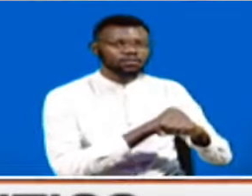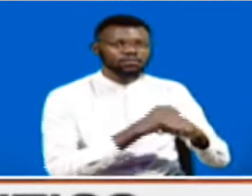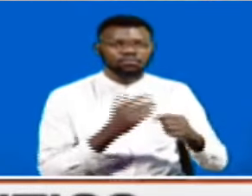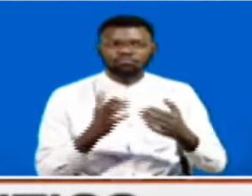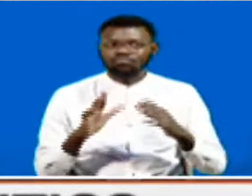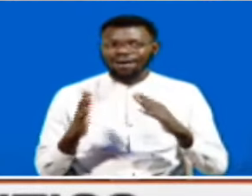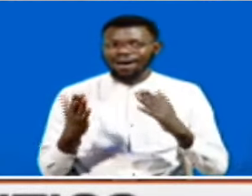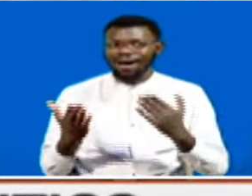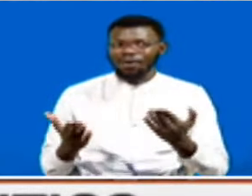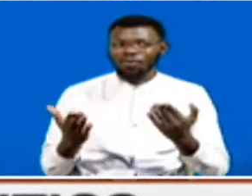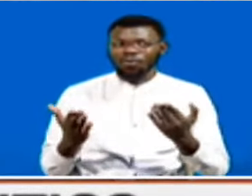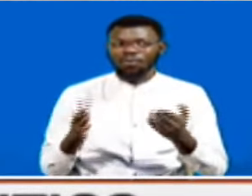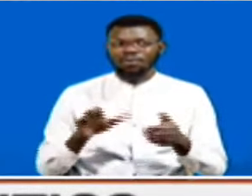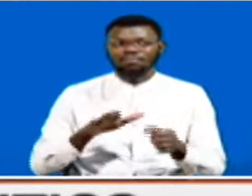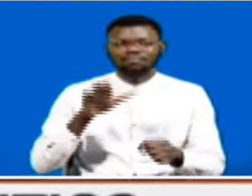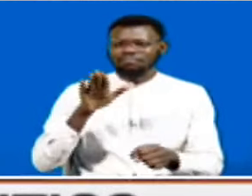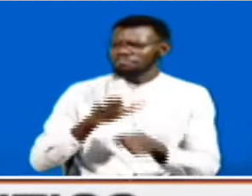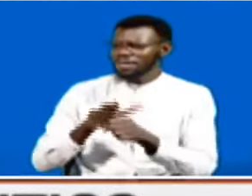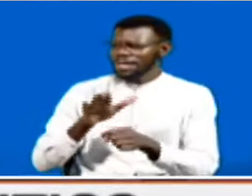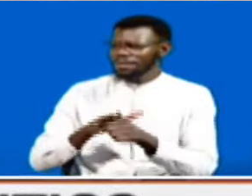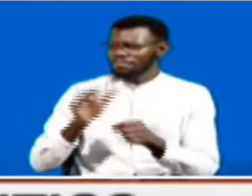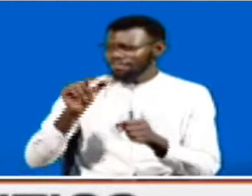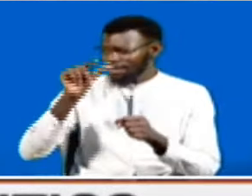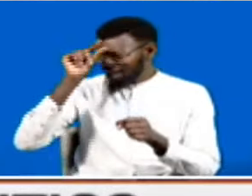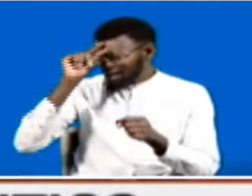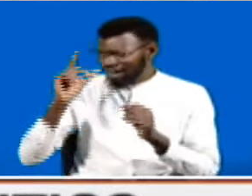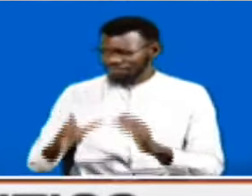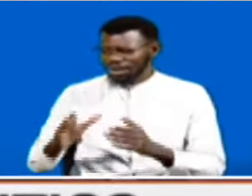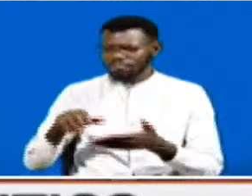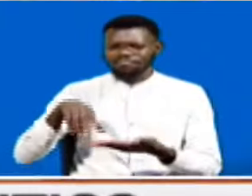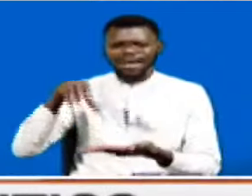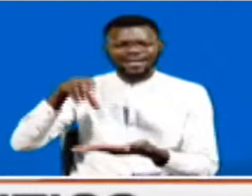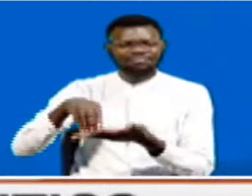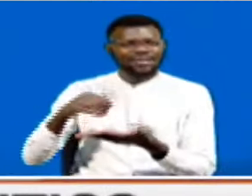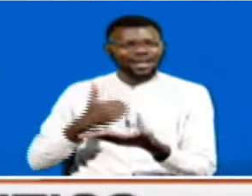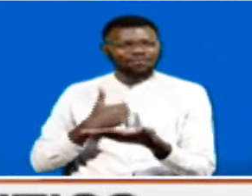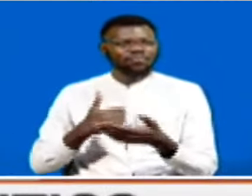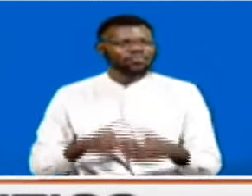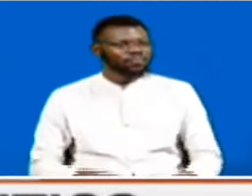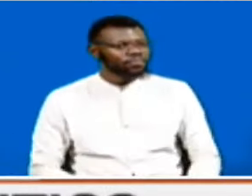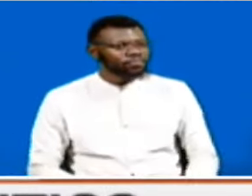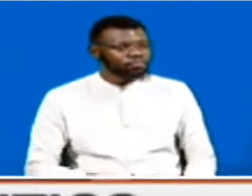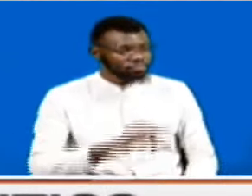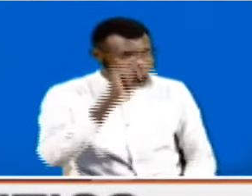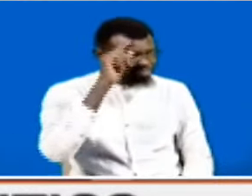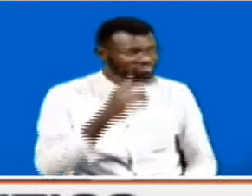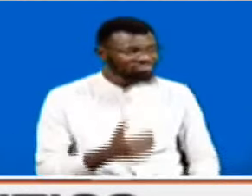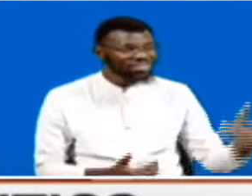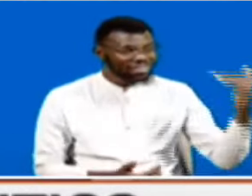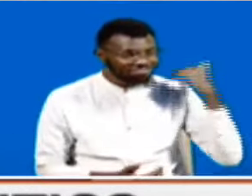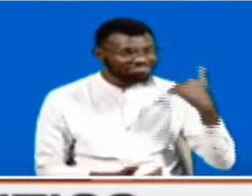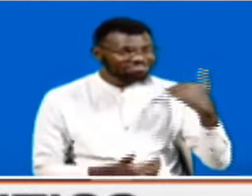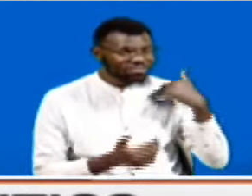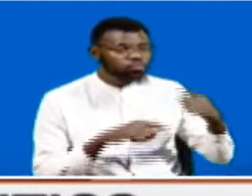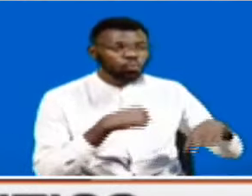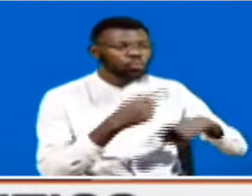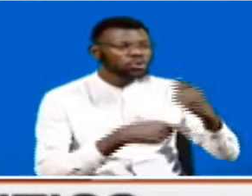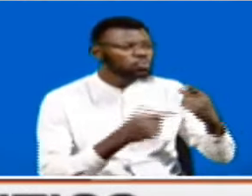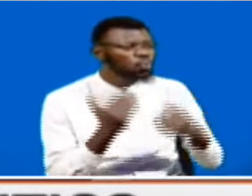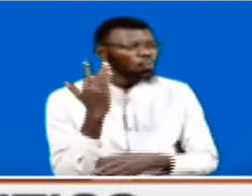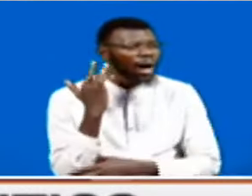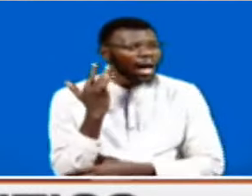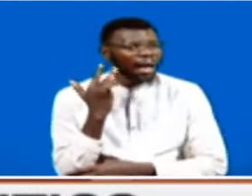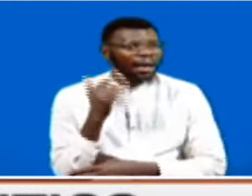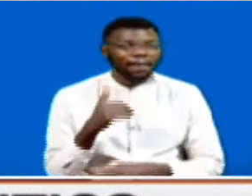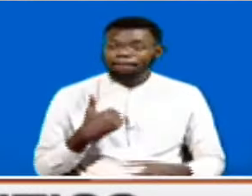many governors have been, investigated. So you still stand on this, that the government is harassing you? It's an harassment. Why are they harassing you?